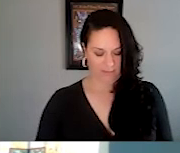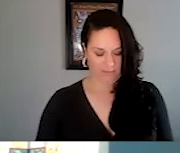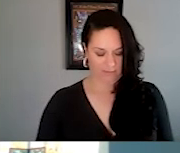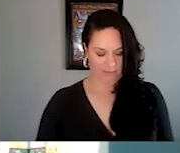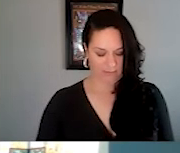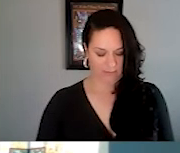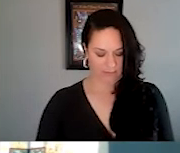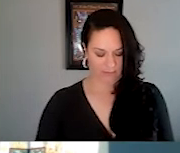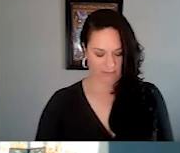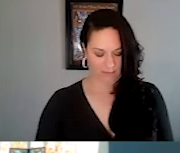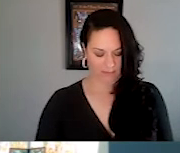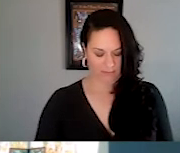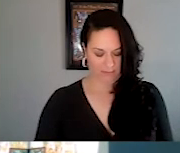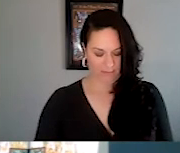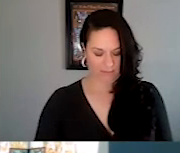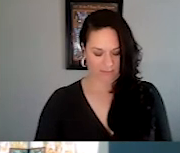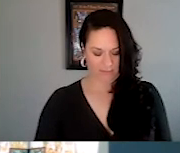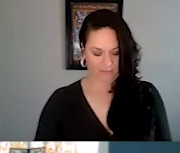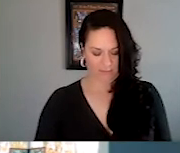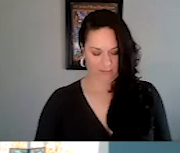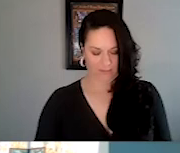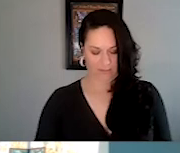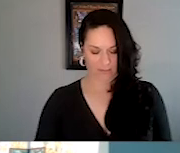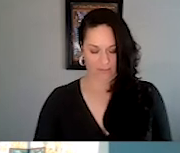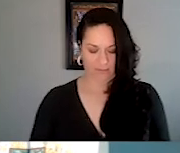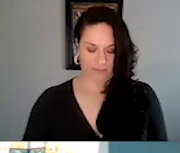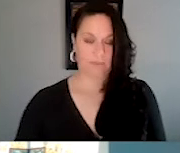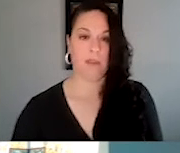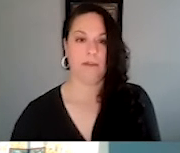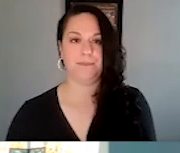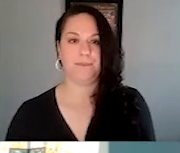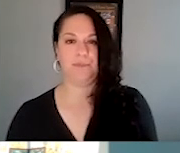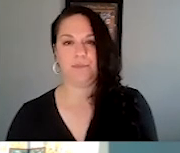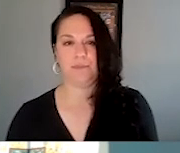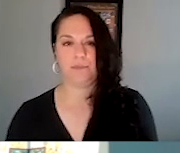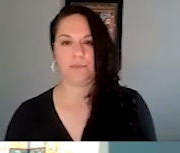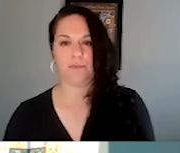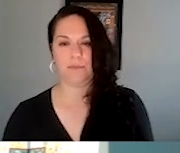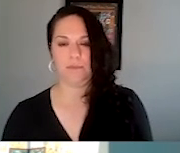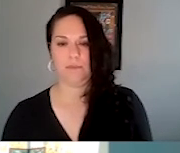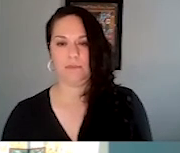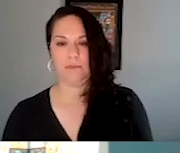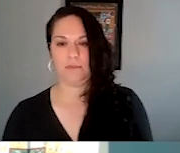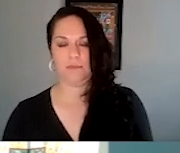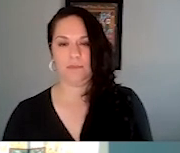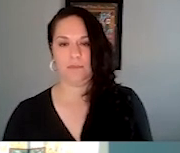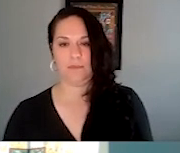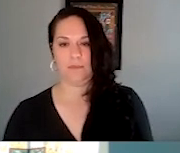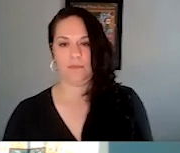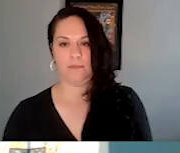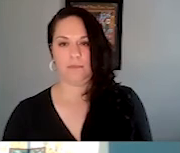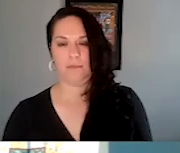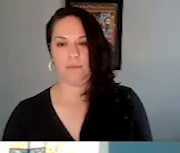show in a minute, to do cease and desist orders about it. You have to decide what you want to change so that you know who to